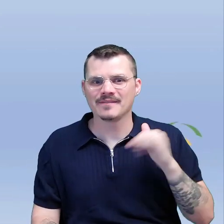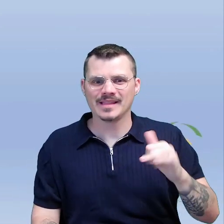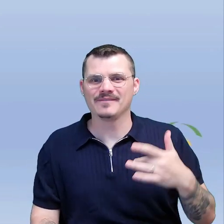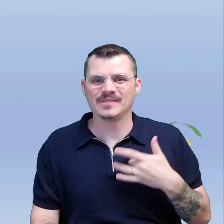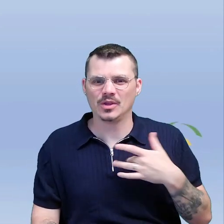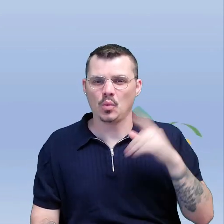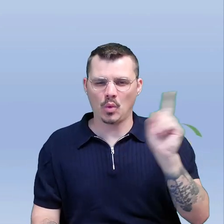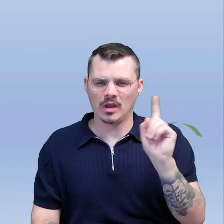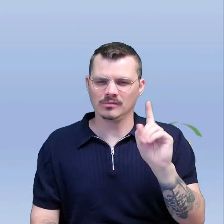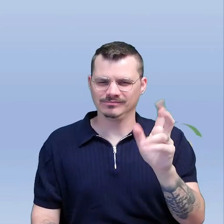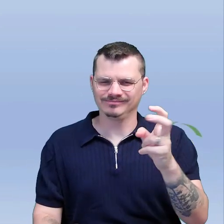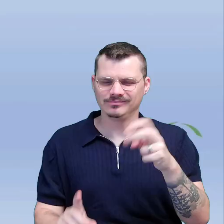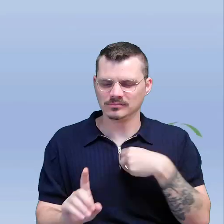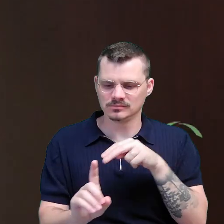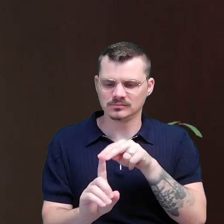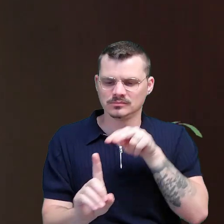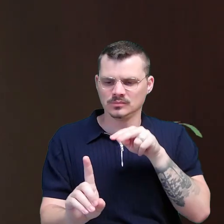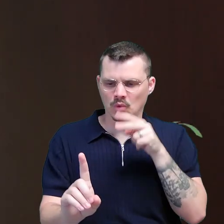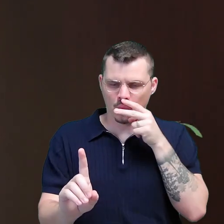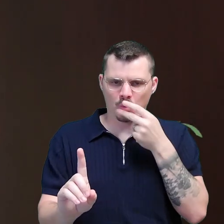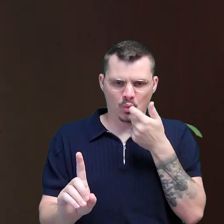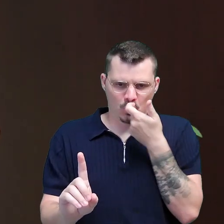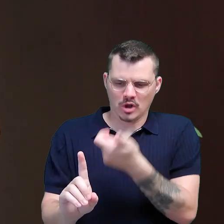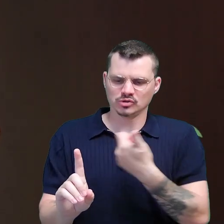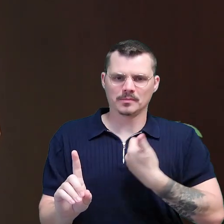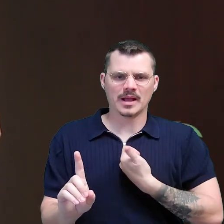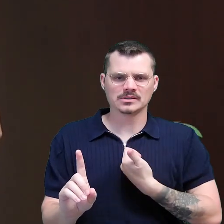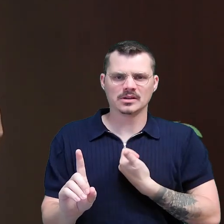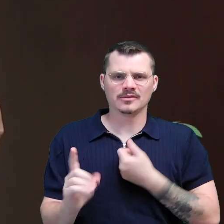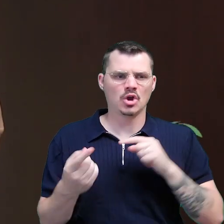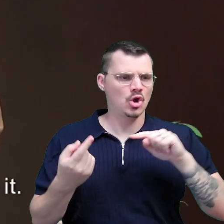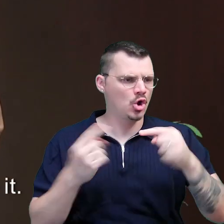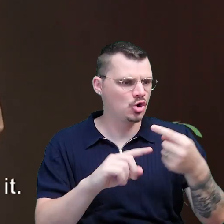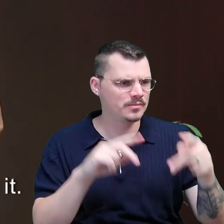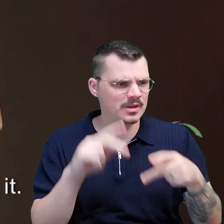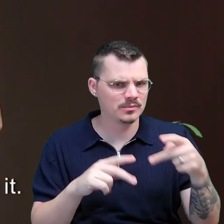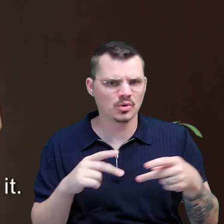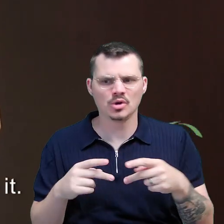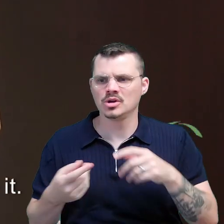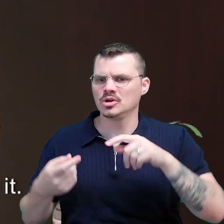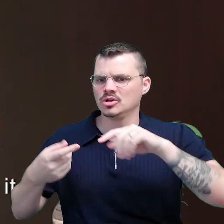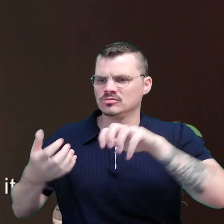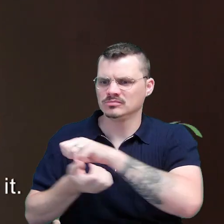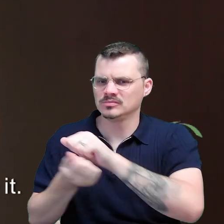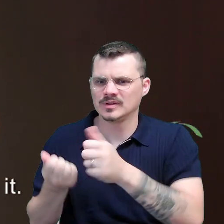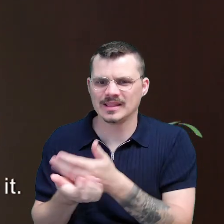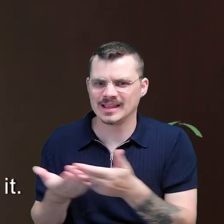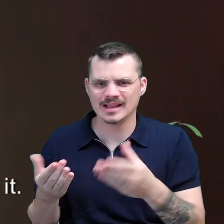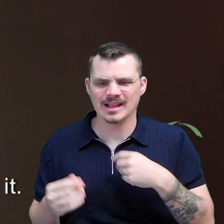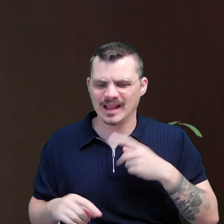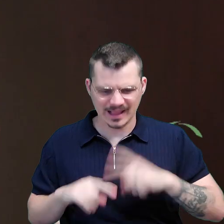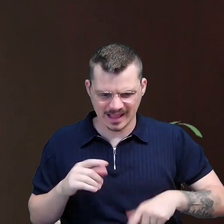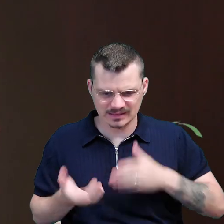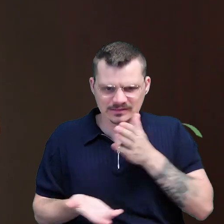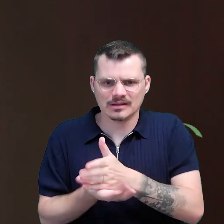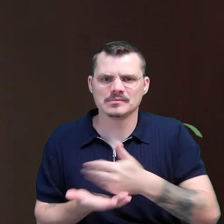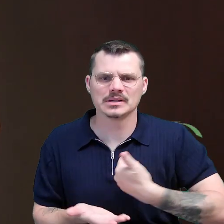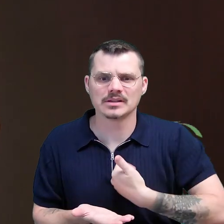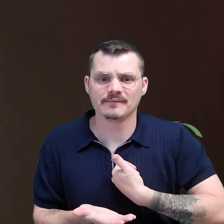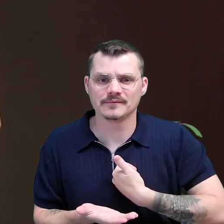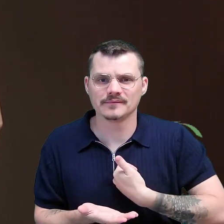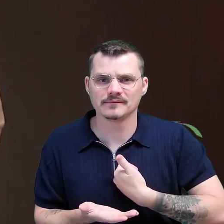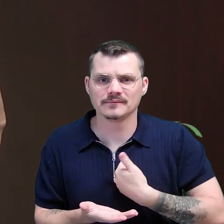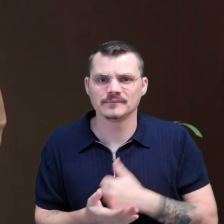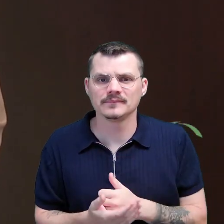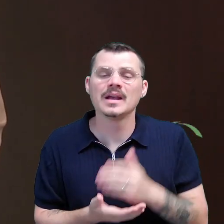of watching themselves destroy things or hurt people and being pretty much powerless to stop it.